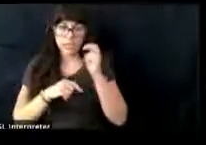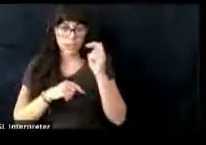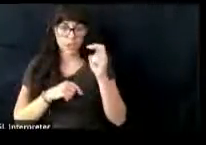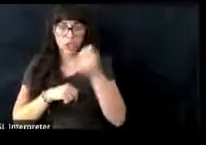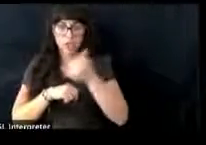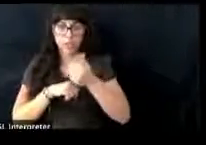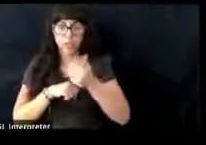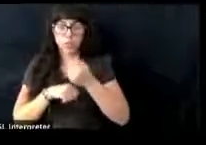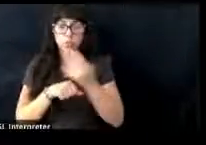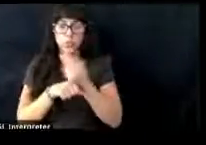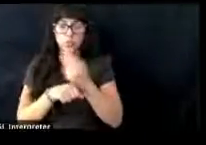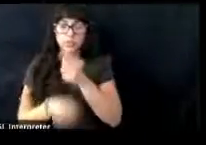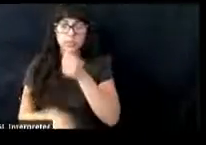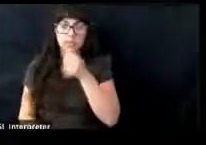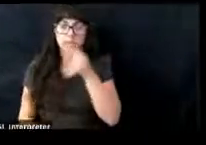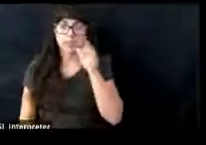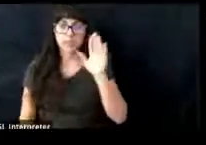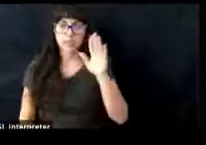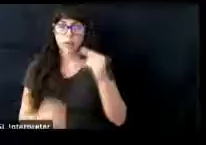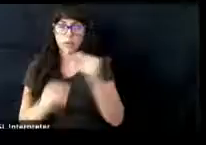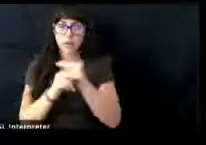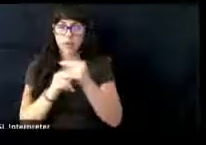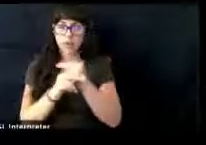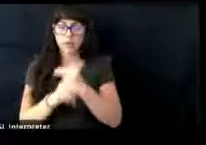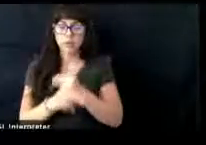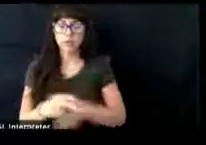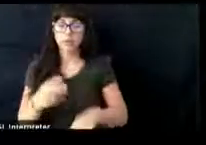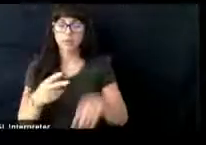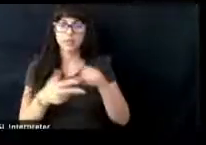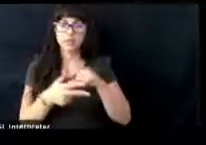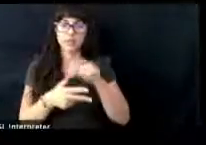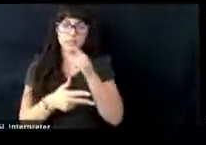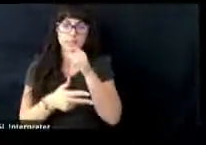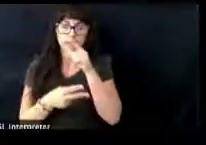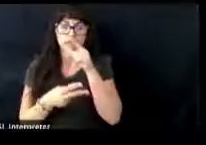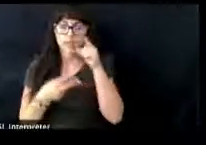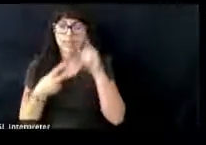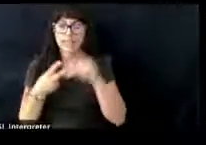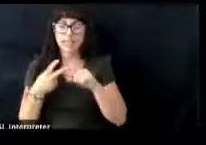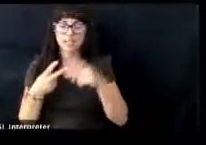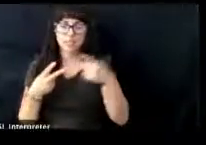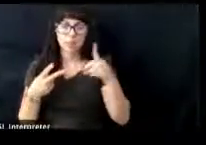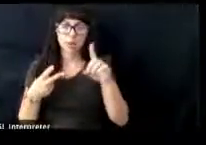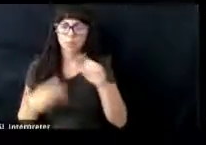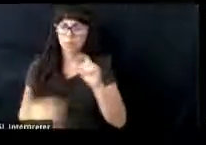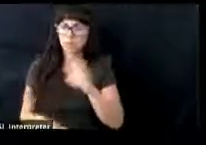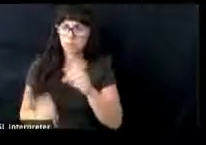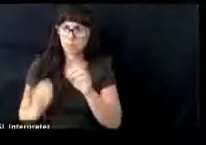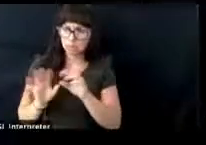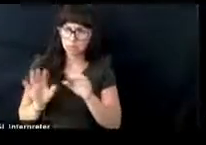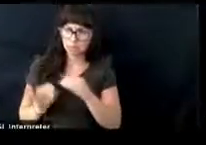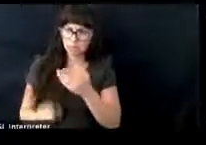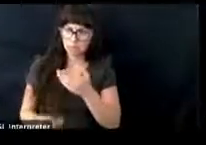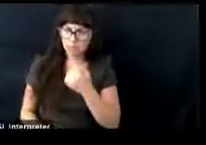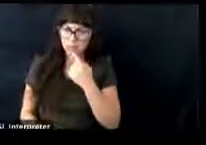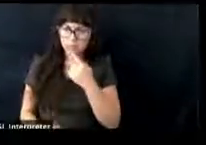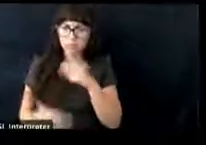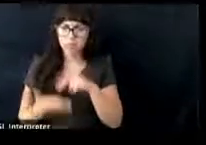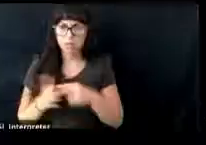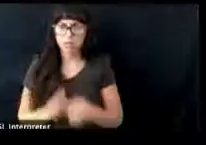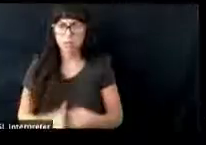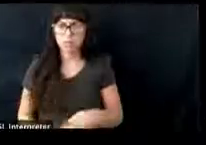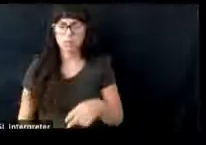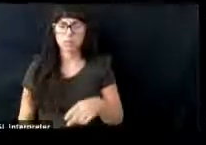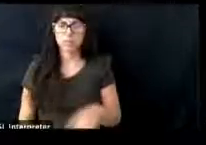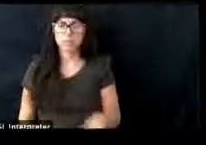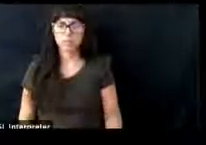the highway as well, Lancaster and Palmdale. And disculpe, ¿y el camino que dijo que usan para ir a Lancaster